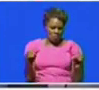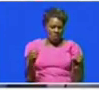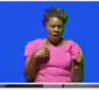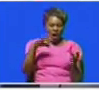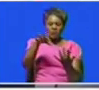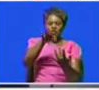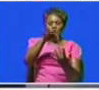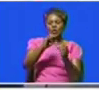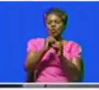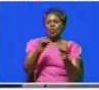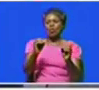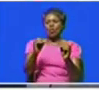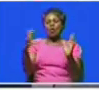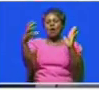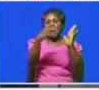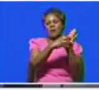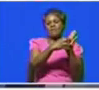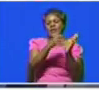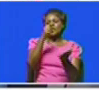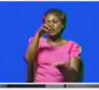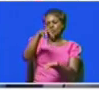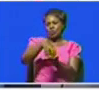choice but to advertise for their positions